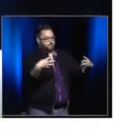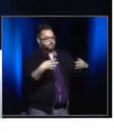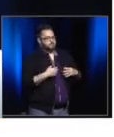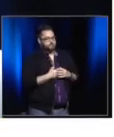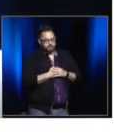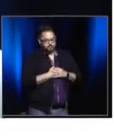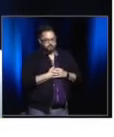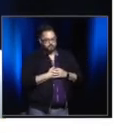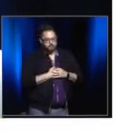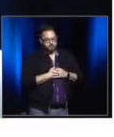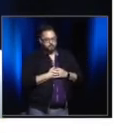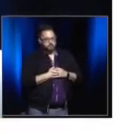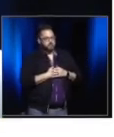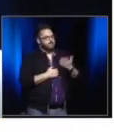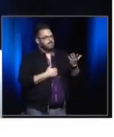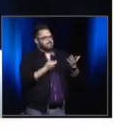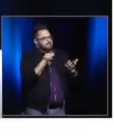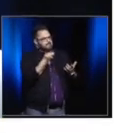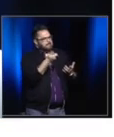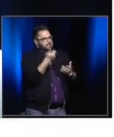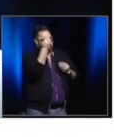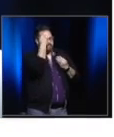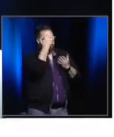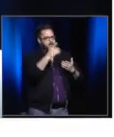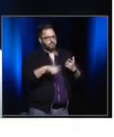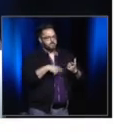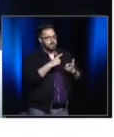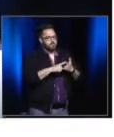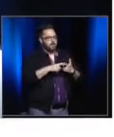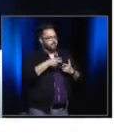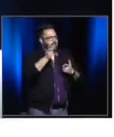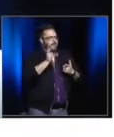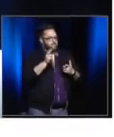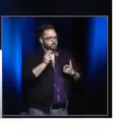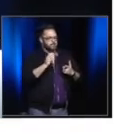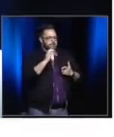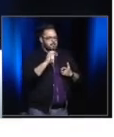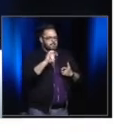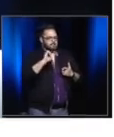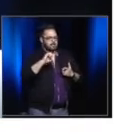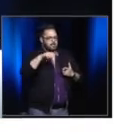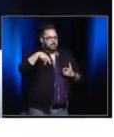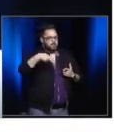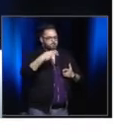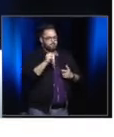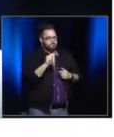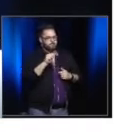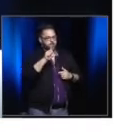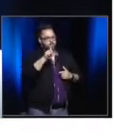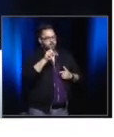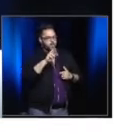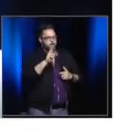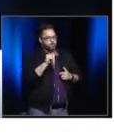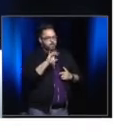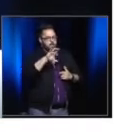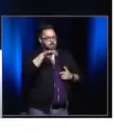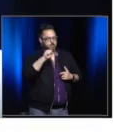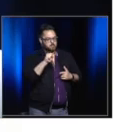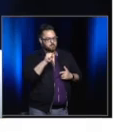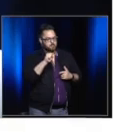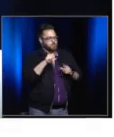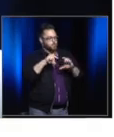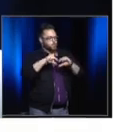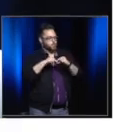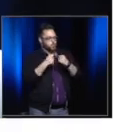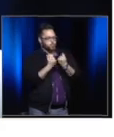There is patchy information about the historical distribution of Cephalorhynchus. They belong to the Cephalorhynchus hectori